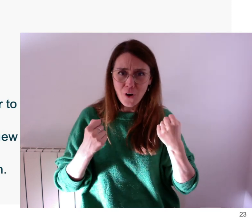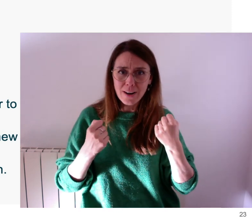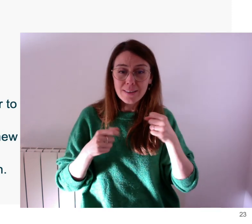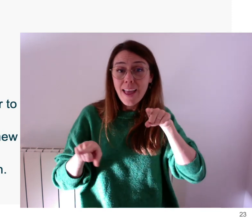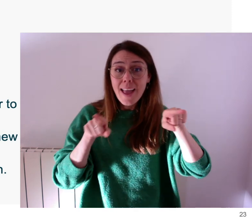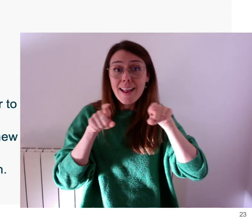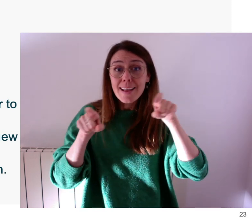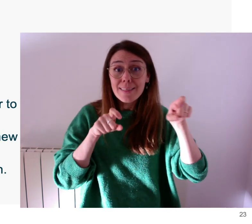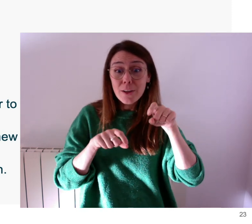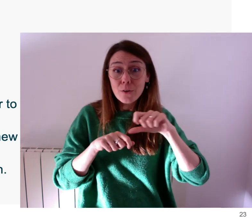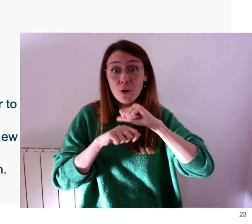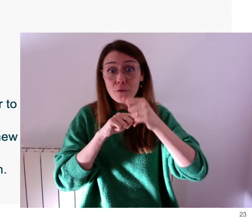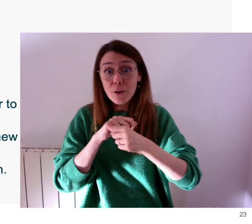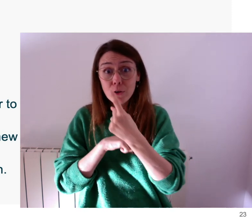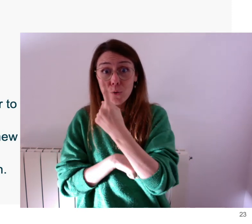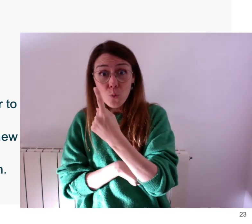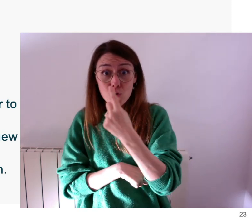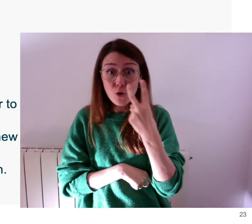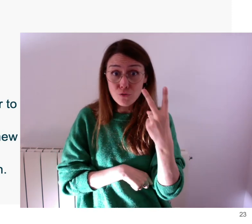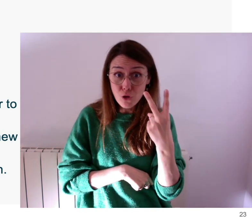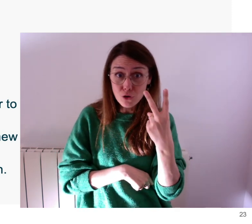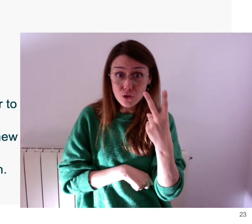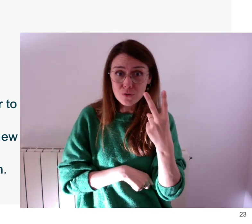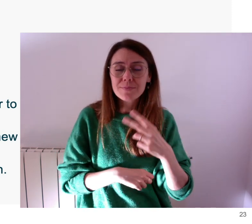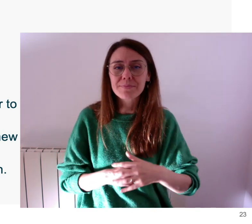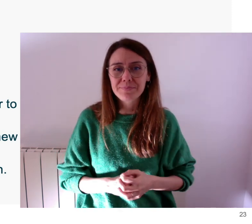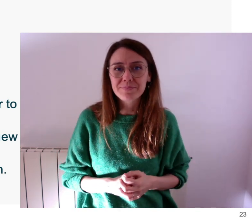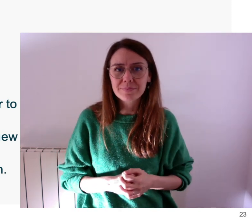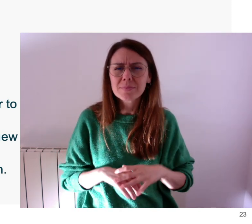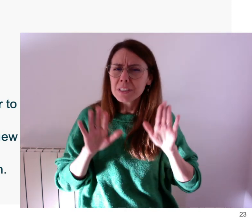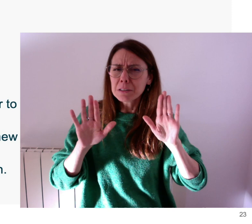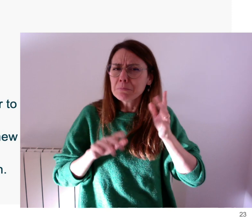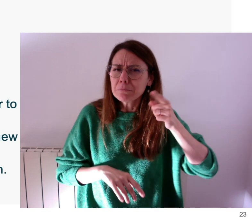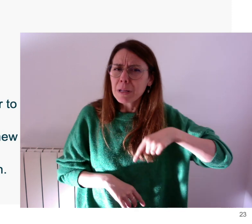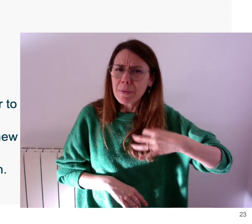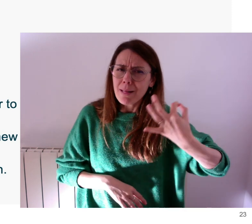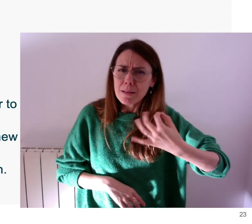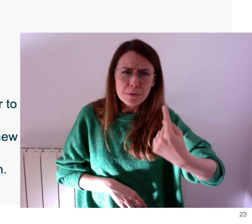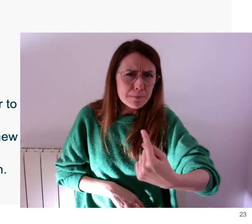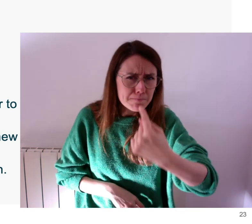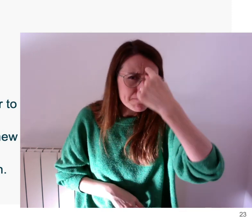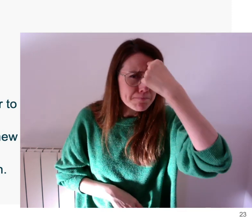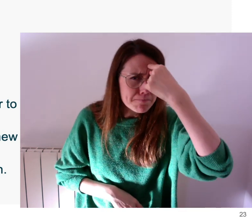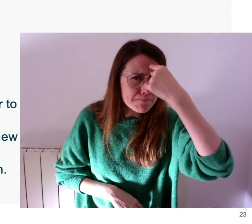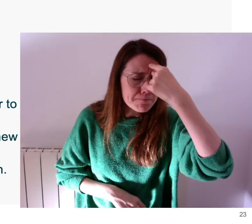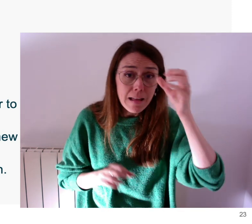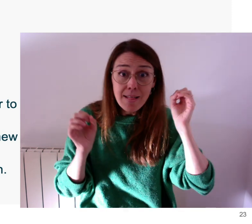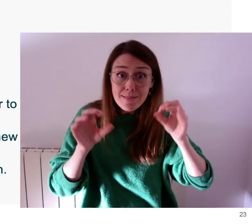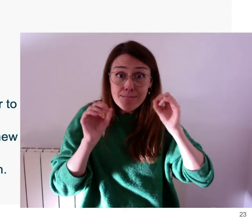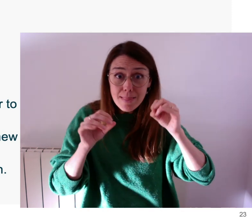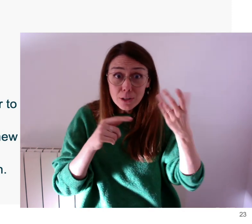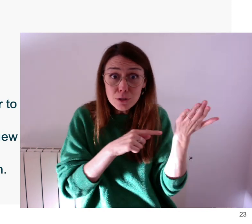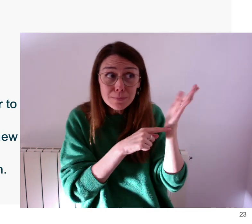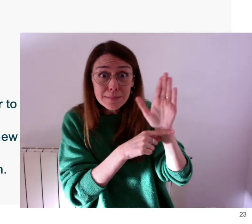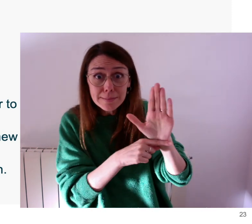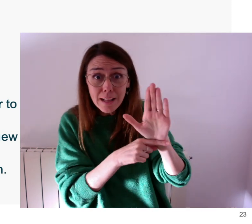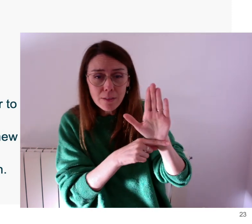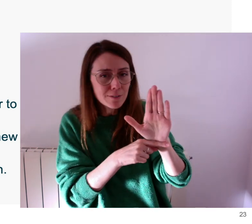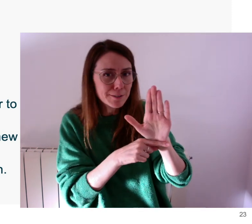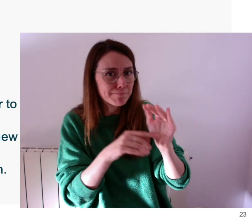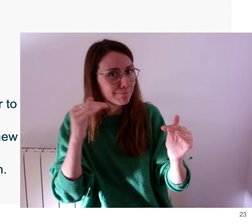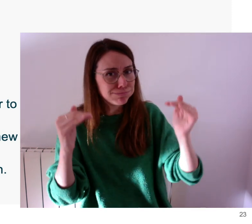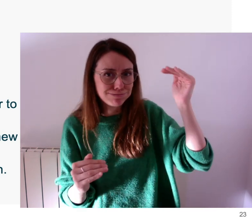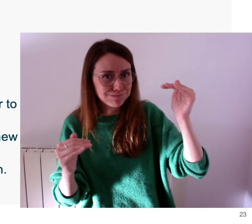that influence the choice of the one or the two end shape. But it's also important to